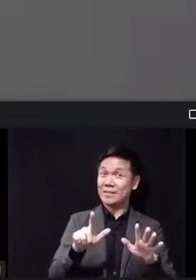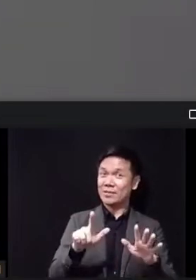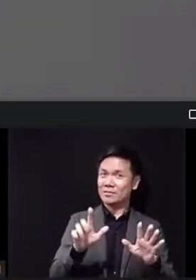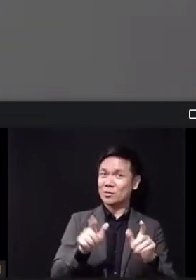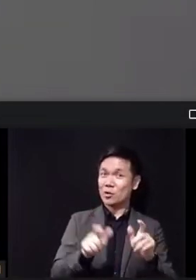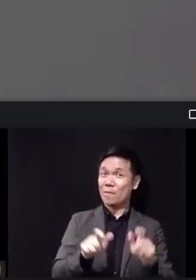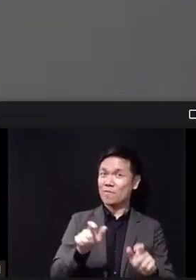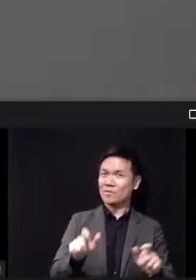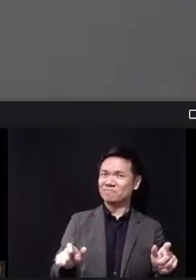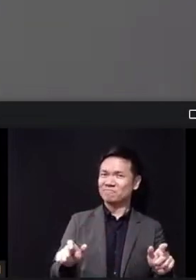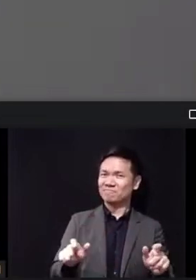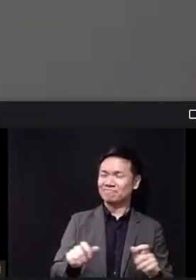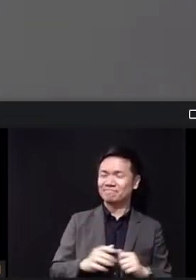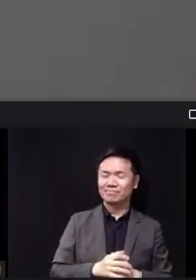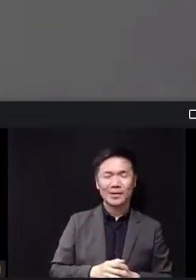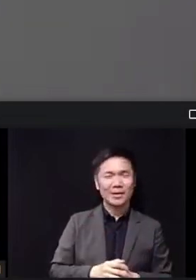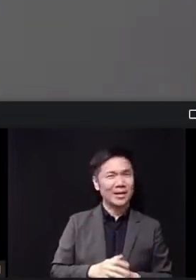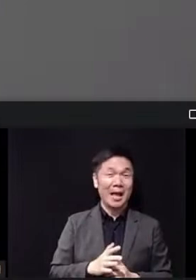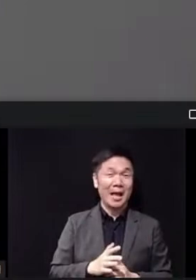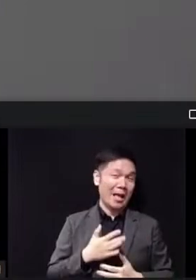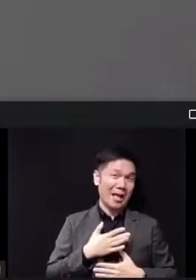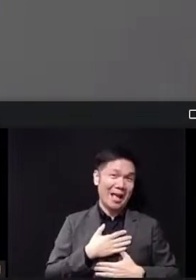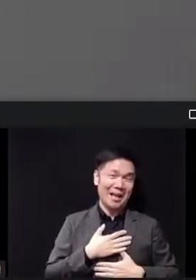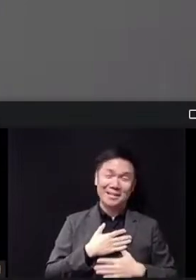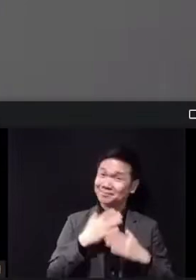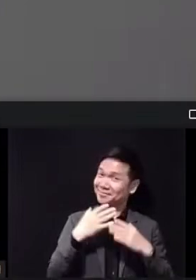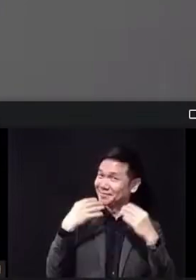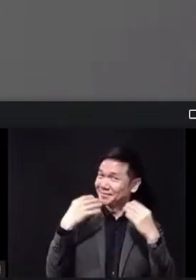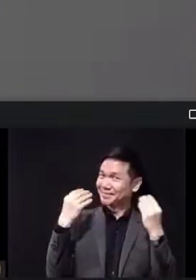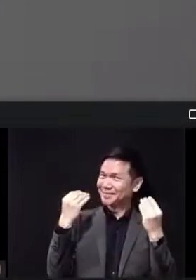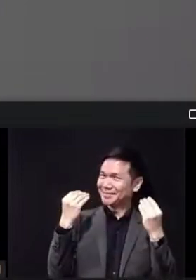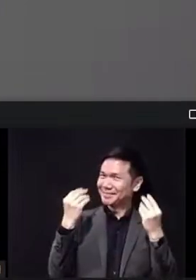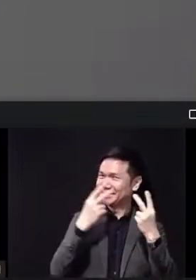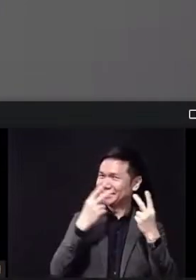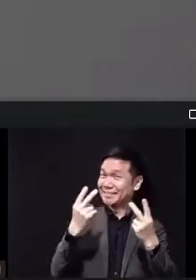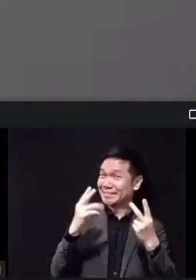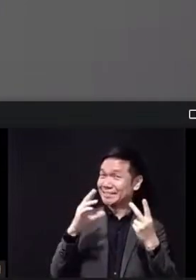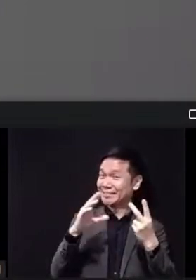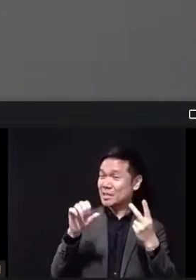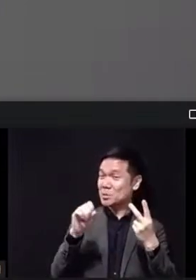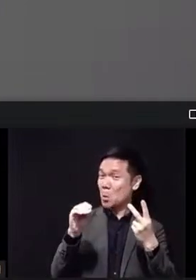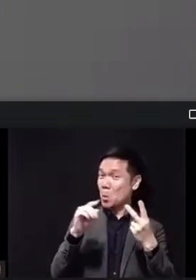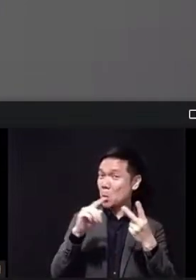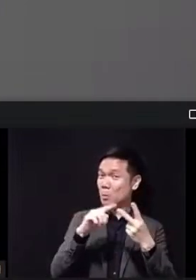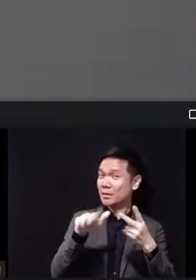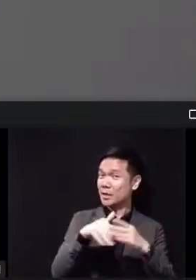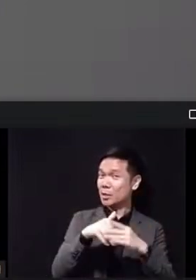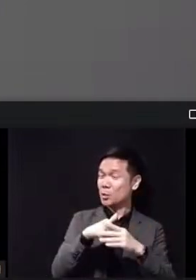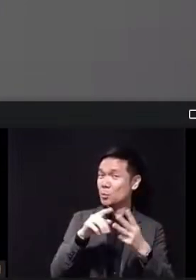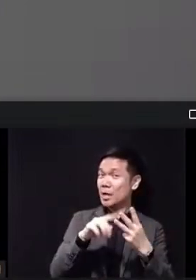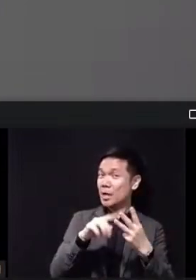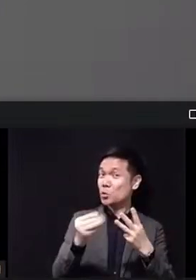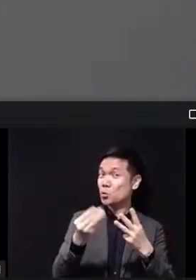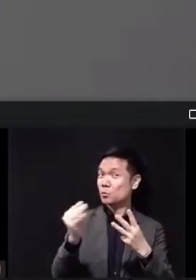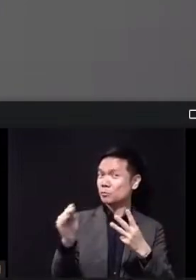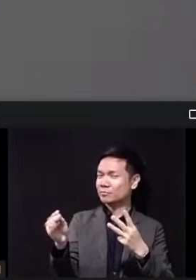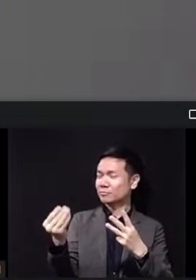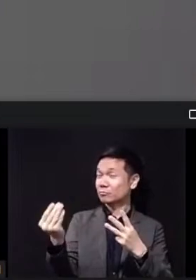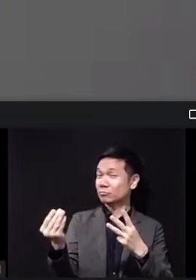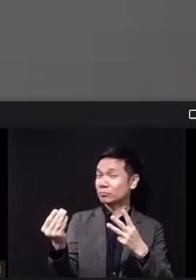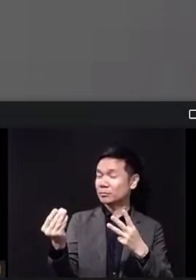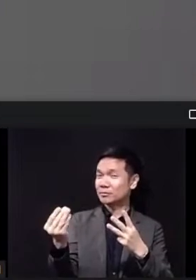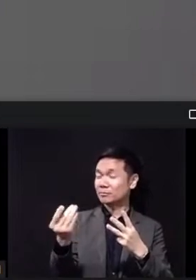Conference. It has been a joy to see member states, civil society, and young people from across this diverse